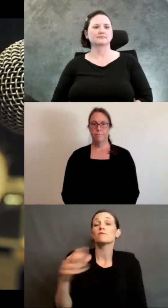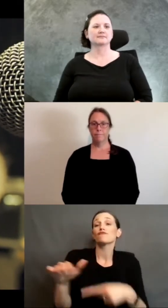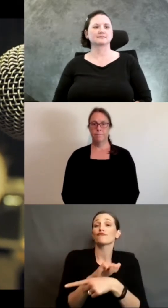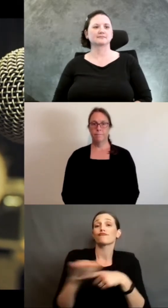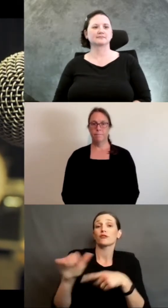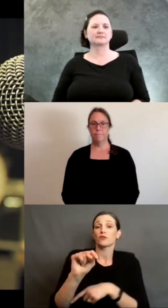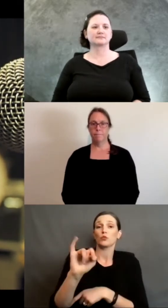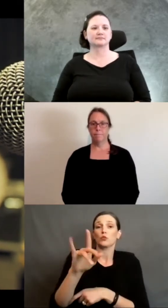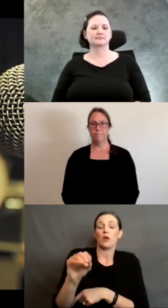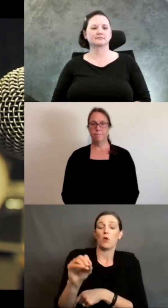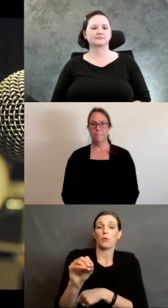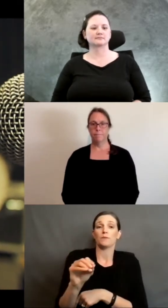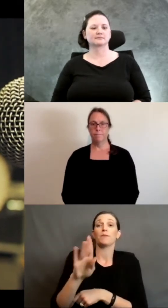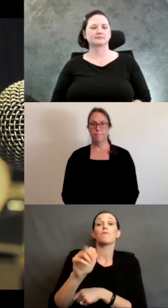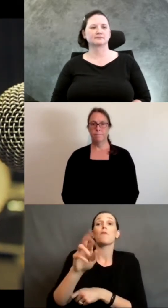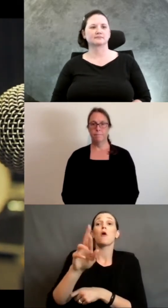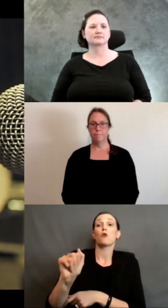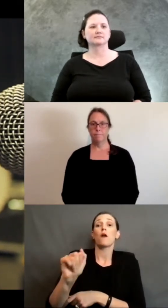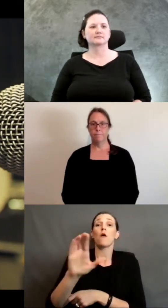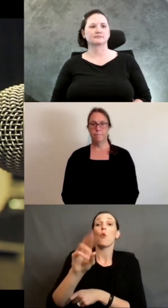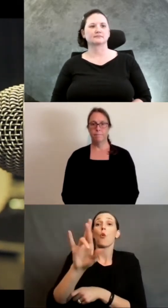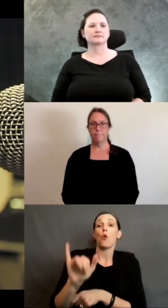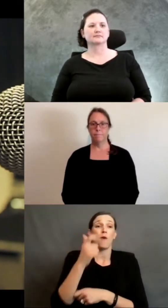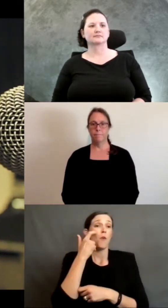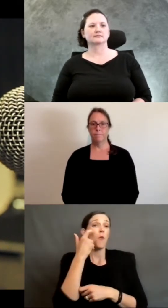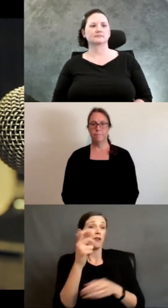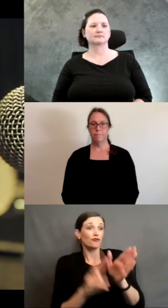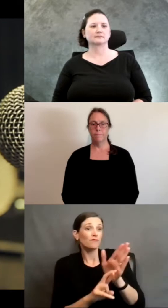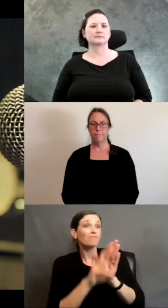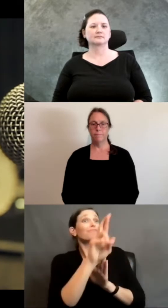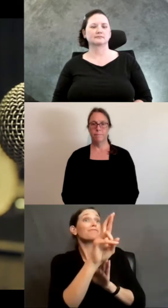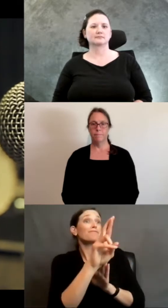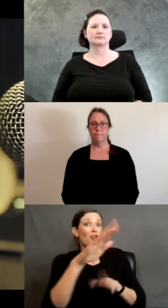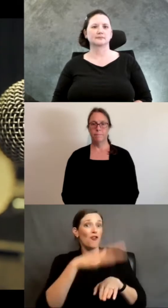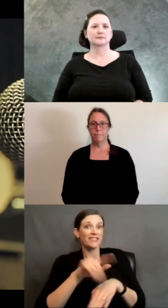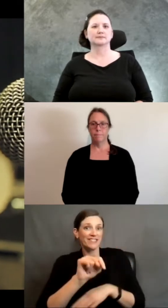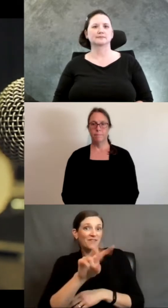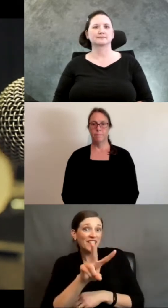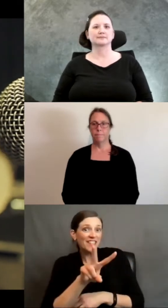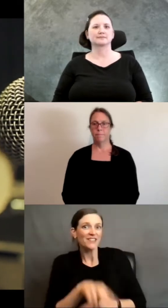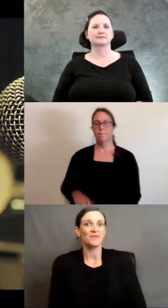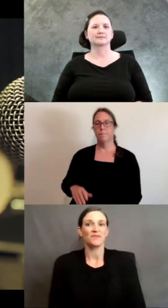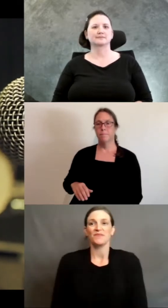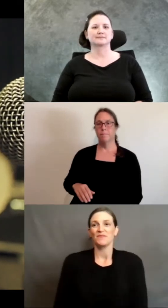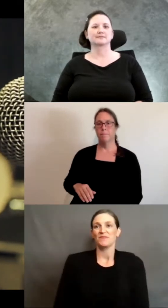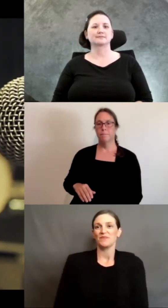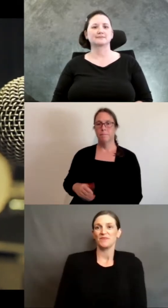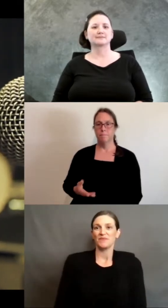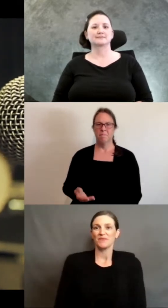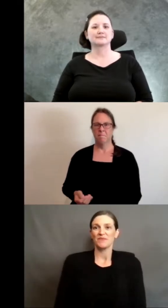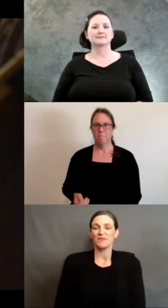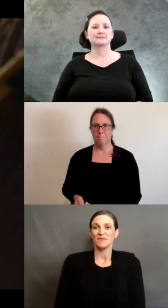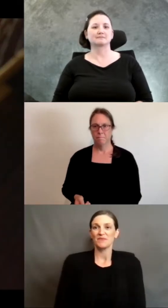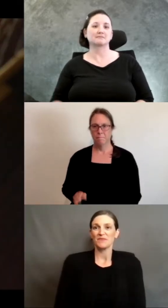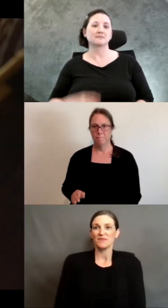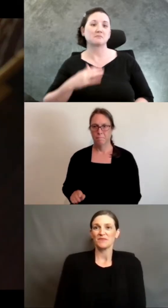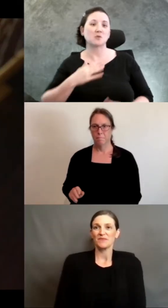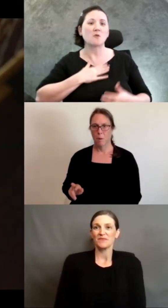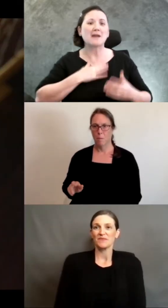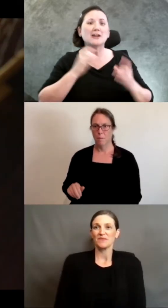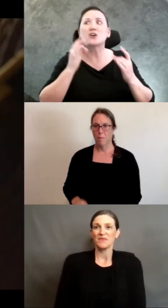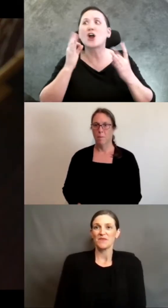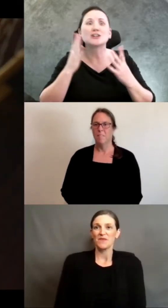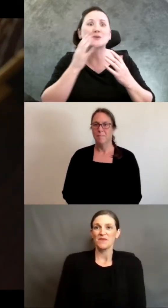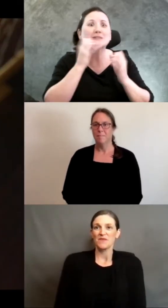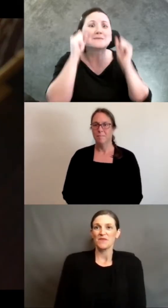the liftoff broadcast. Oh my gosh, that was amazing. What do you think about